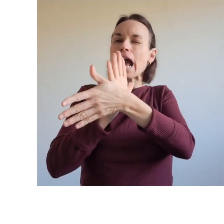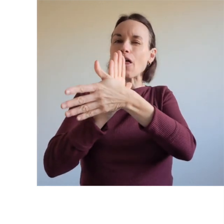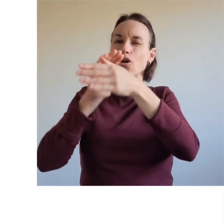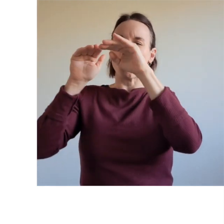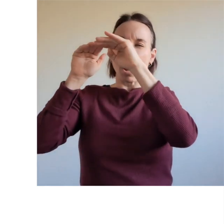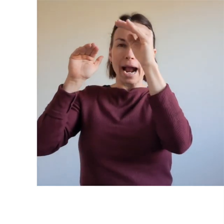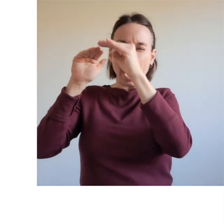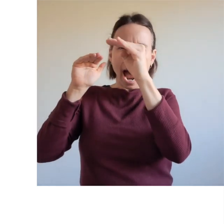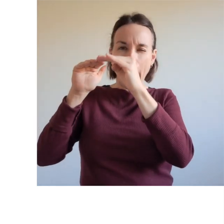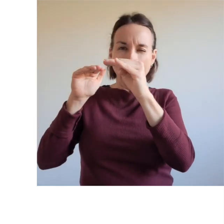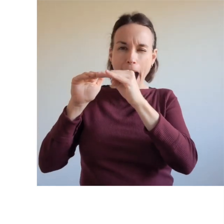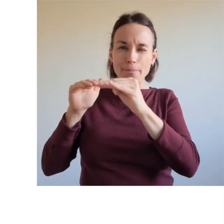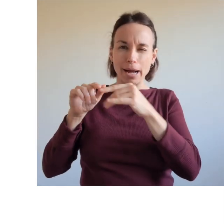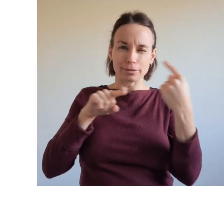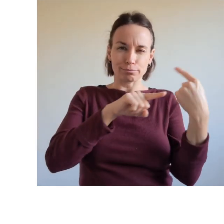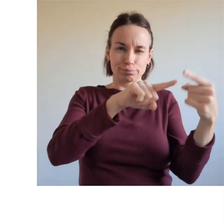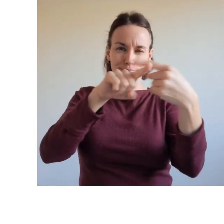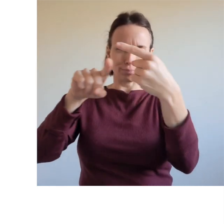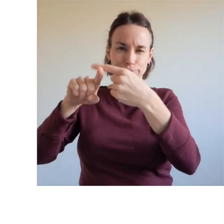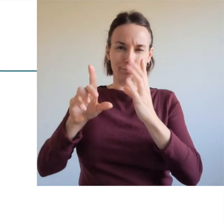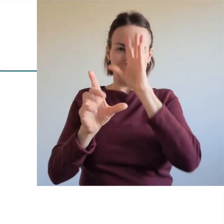indefinites.